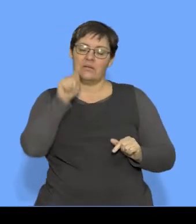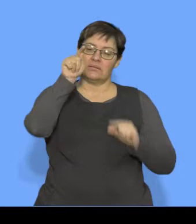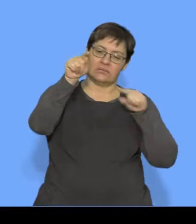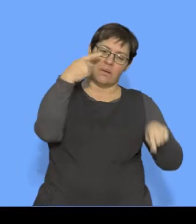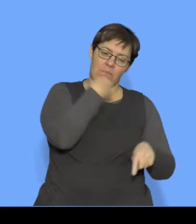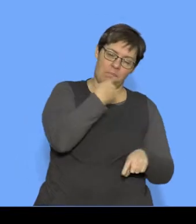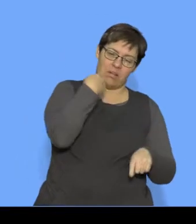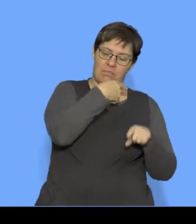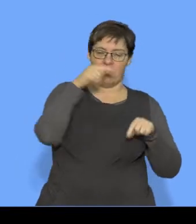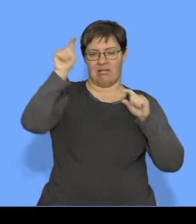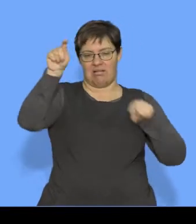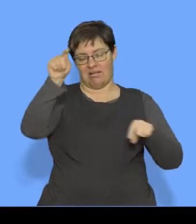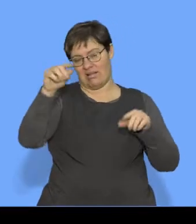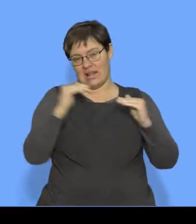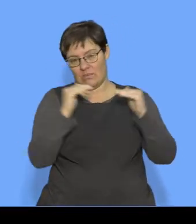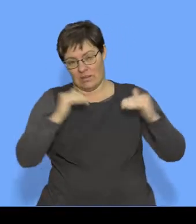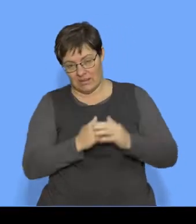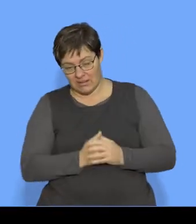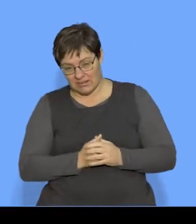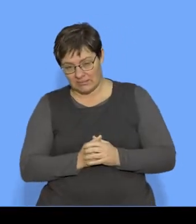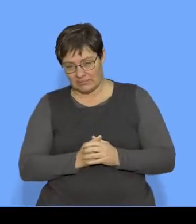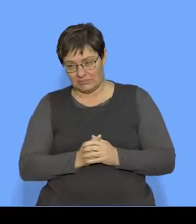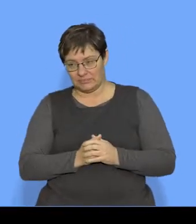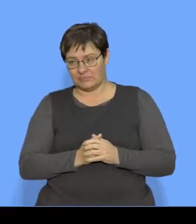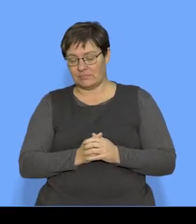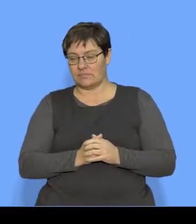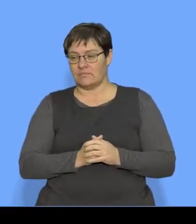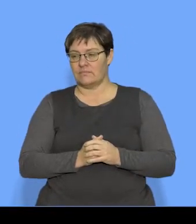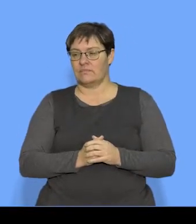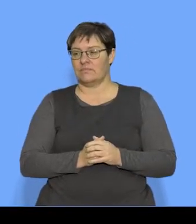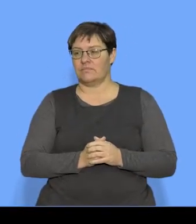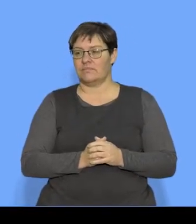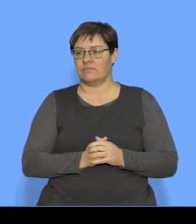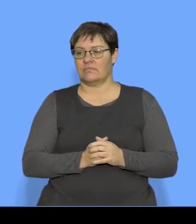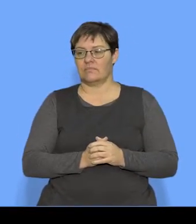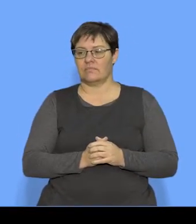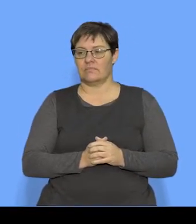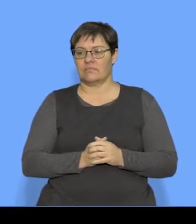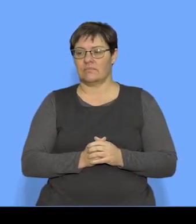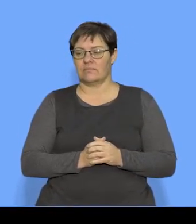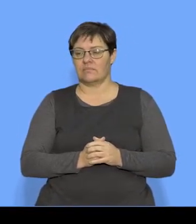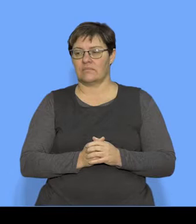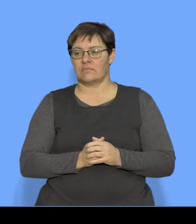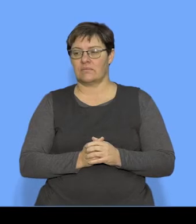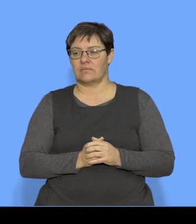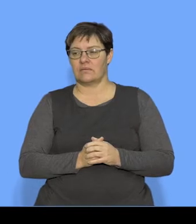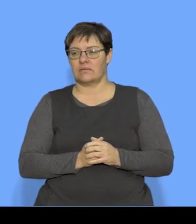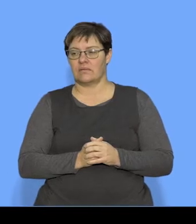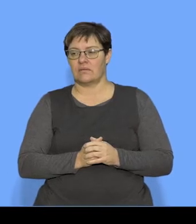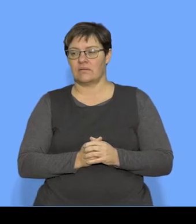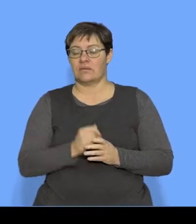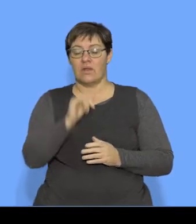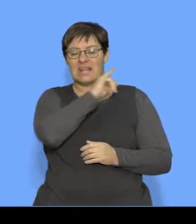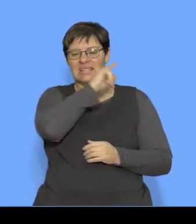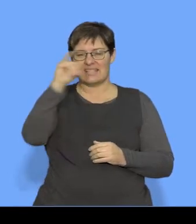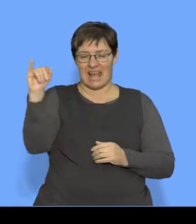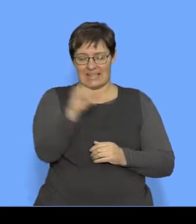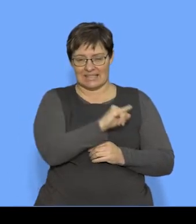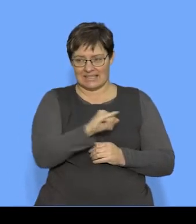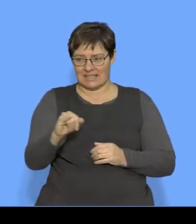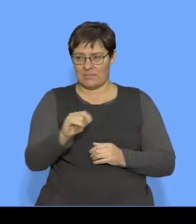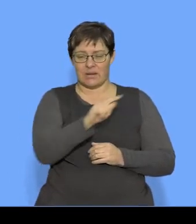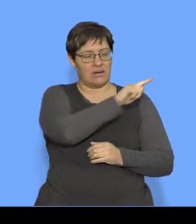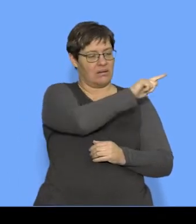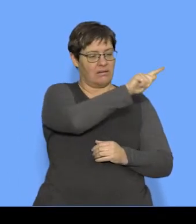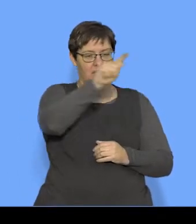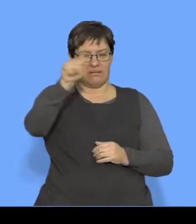equal. Purple and purple, those will be equal to one another. And then my Z shape that I spoke about